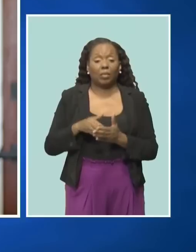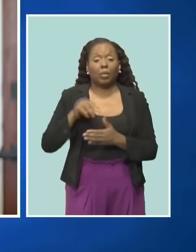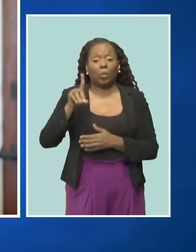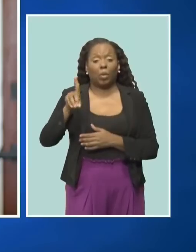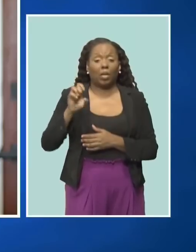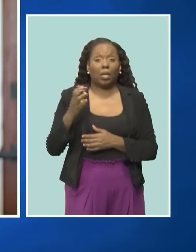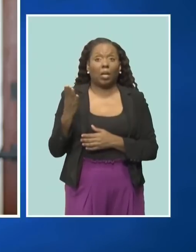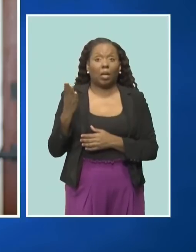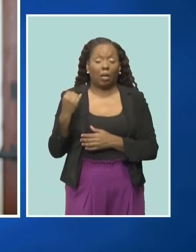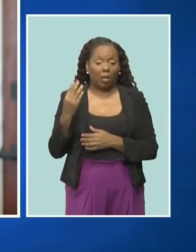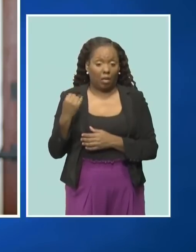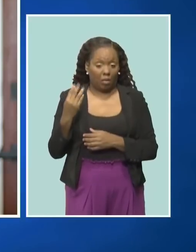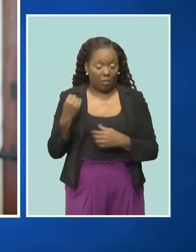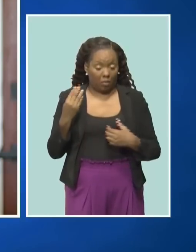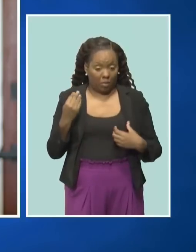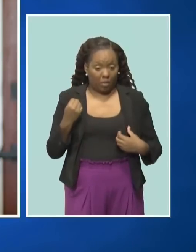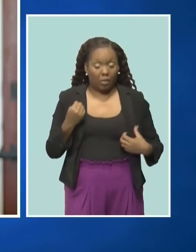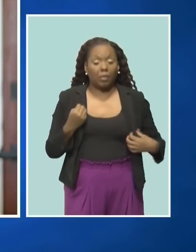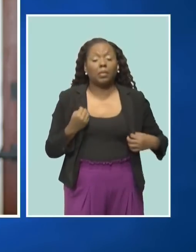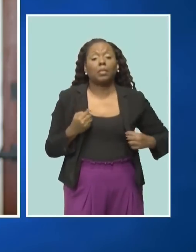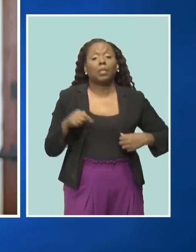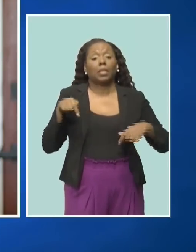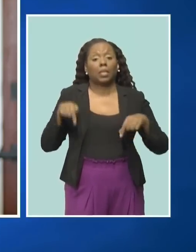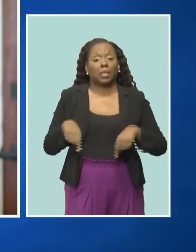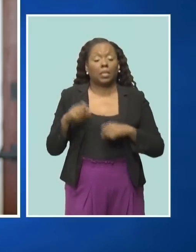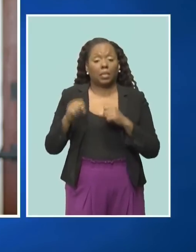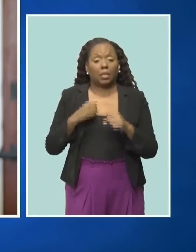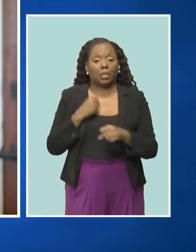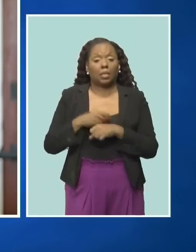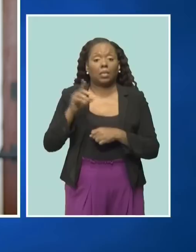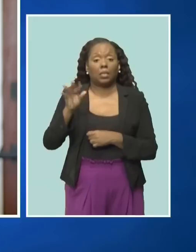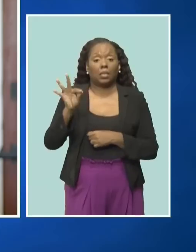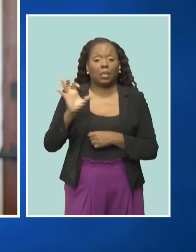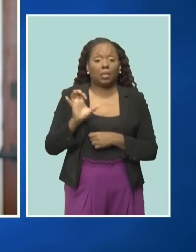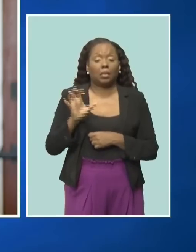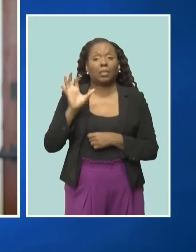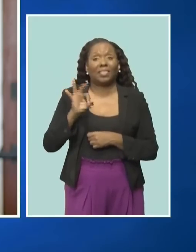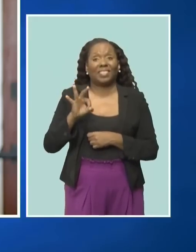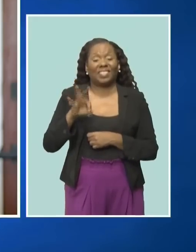910,114 placements, and this year we had